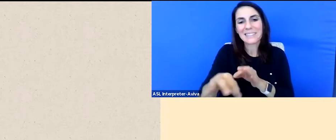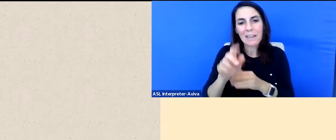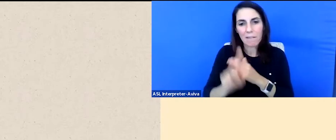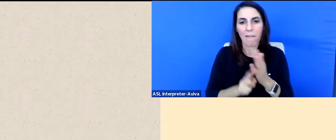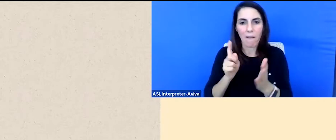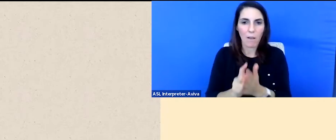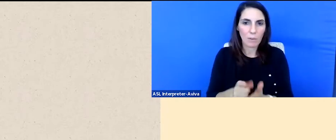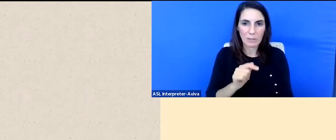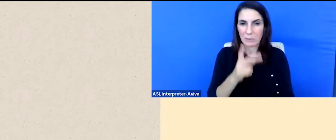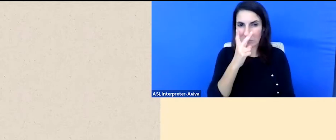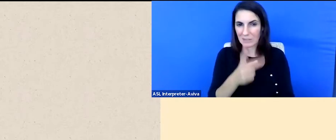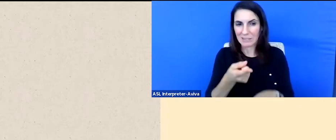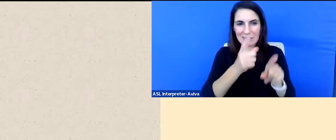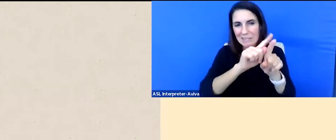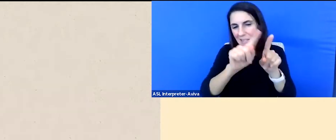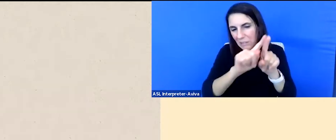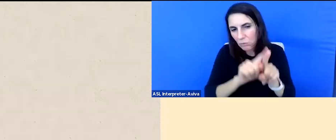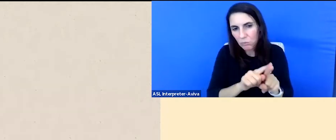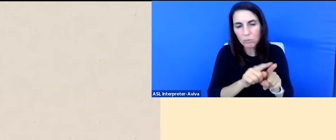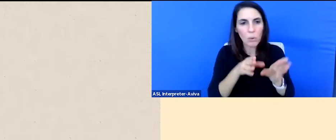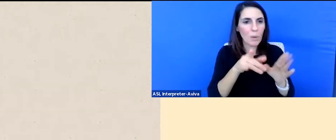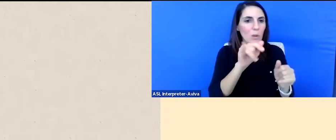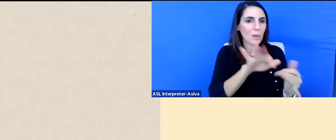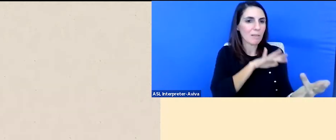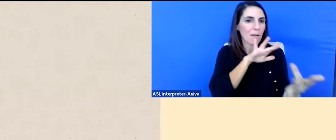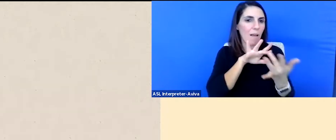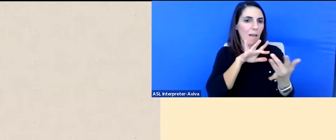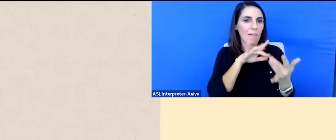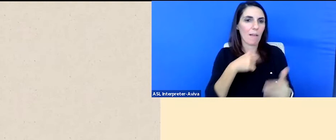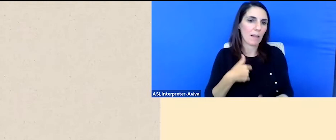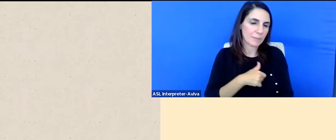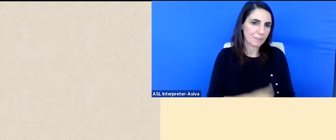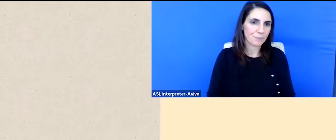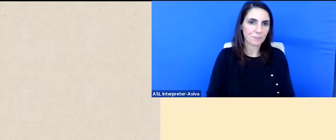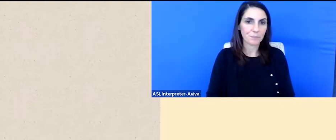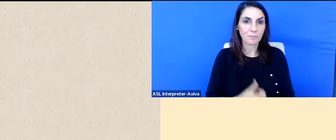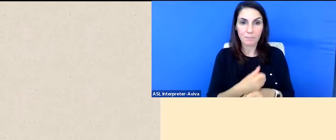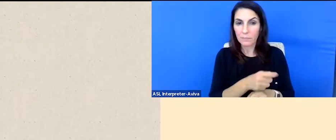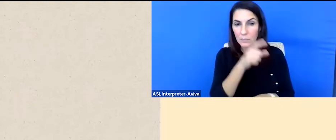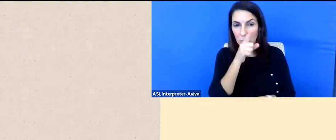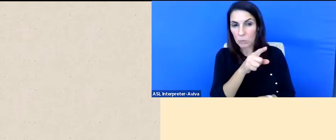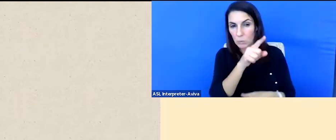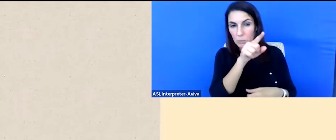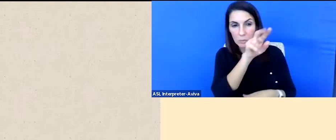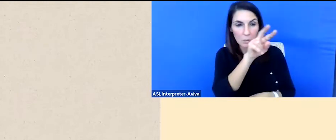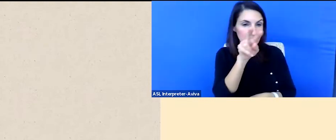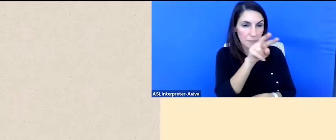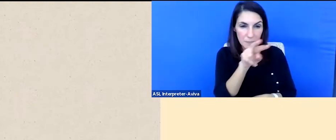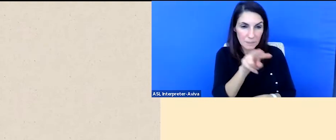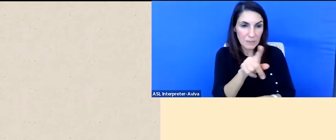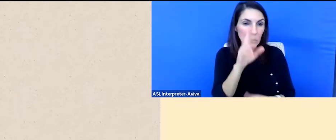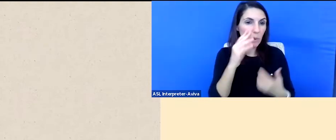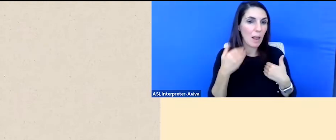You see there's various different ways to get a hold of us. So I'll go ahead and make sure that you have each of our